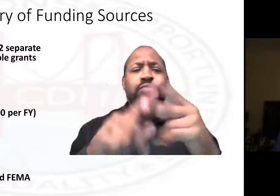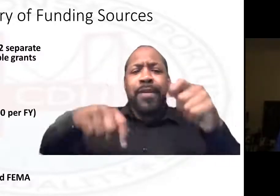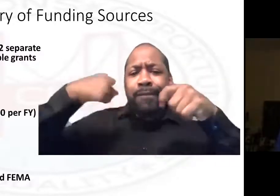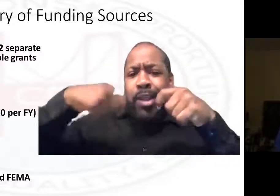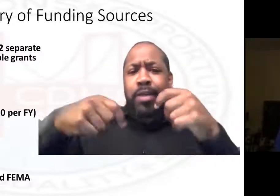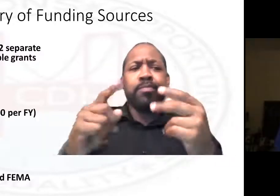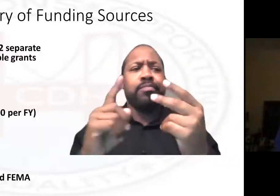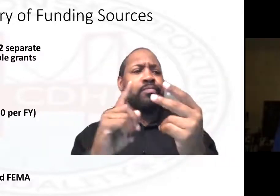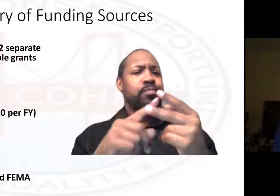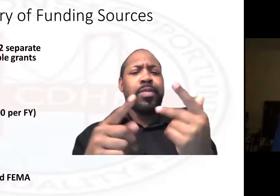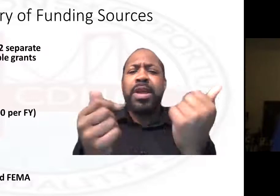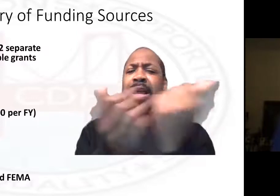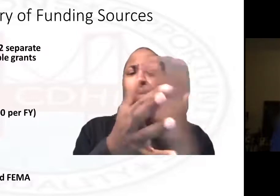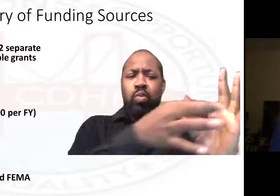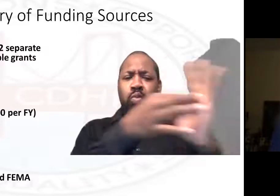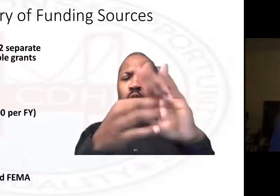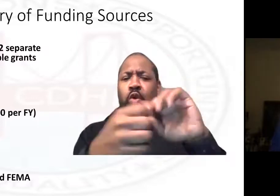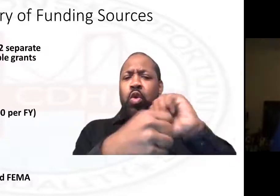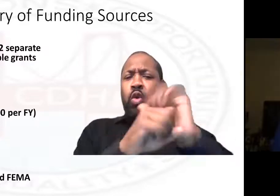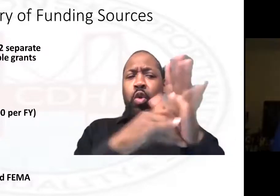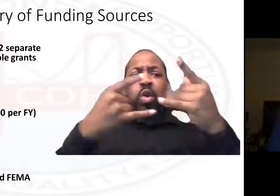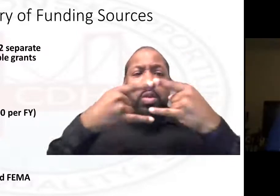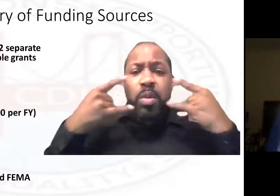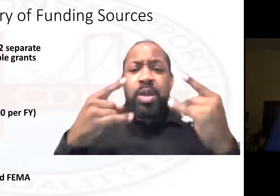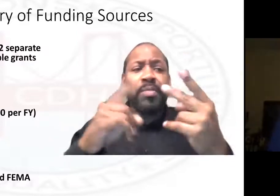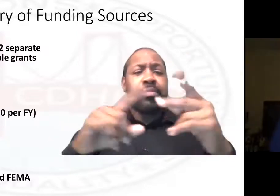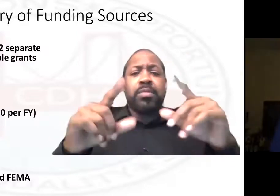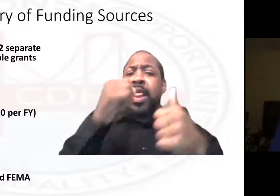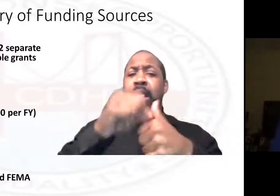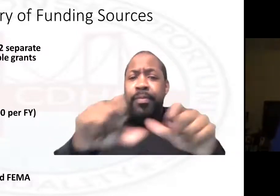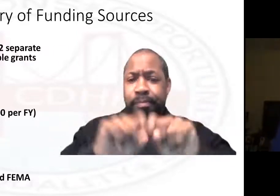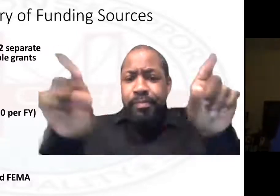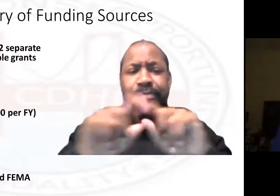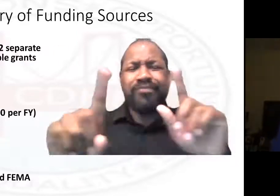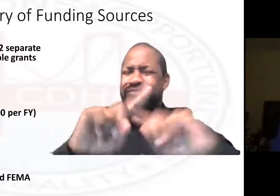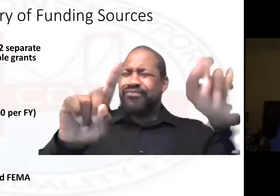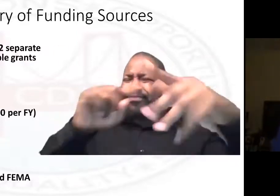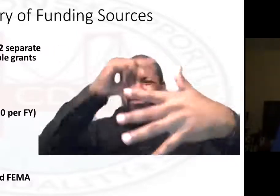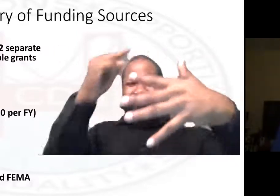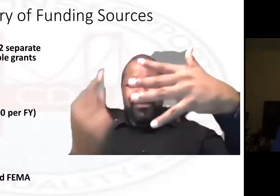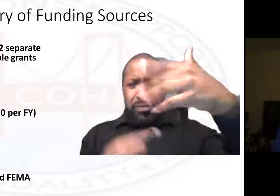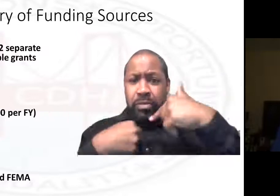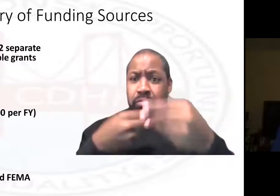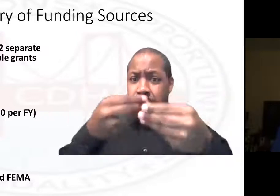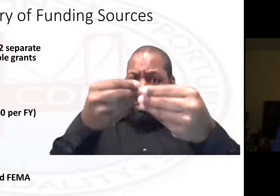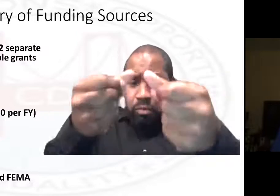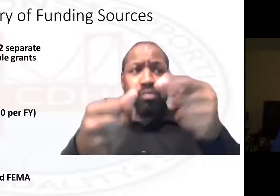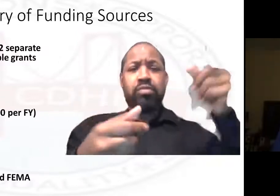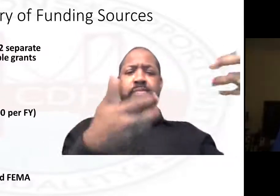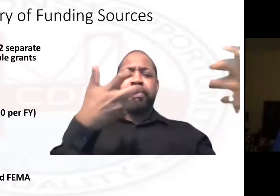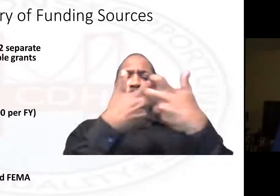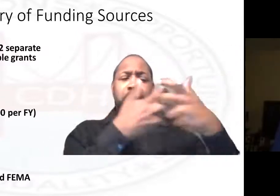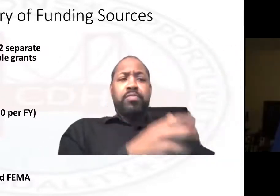So some of our money goes for interpreting and for making blogs, anything related to COVID, letter writing